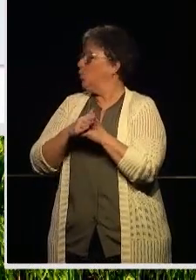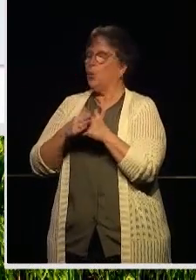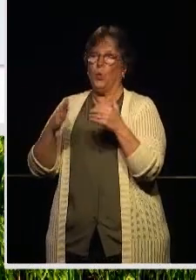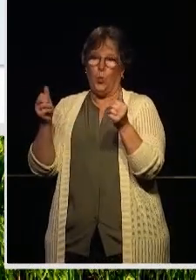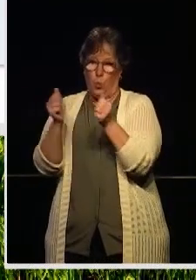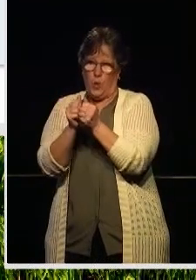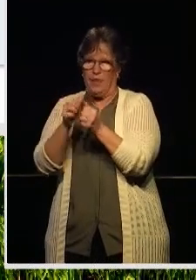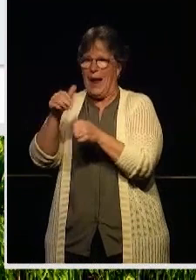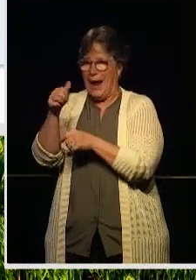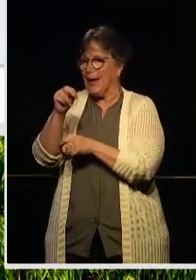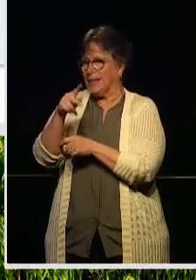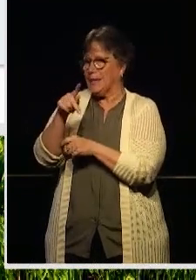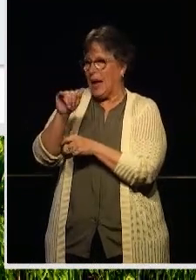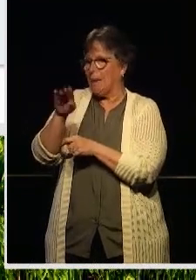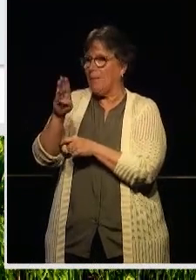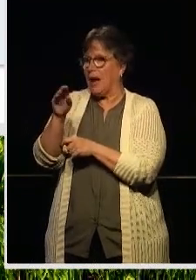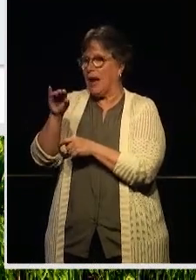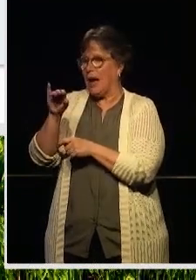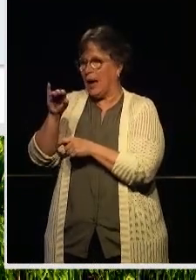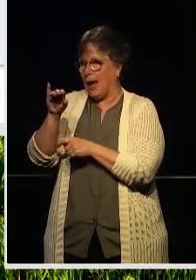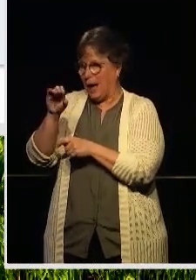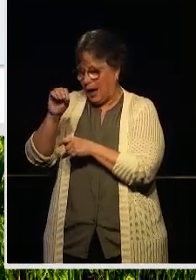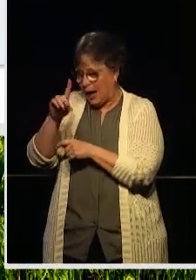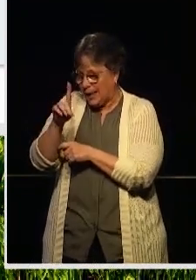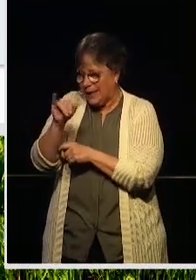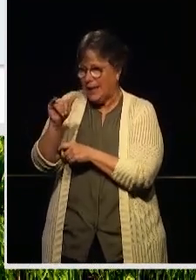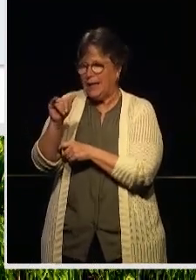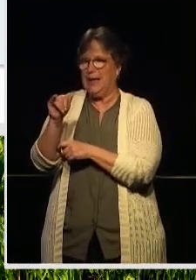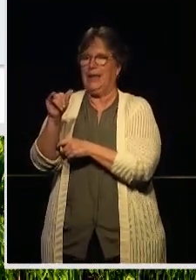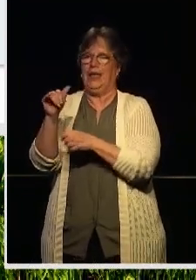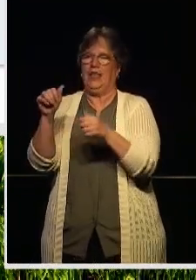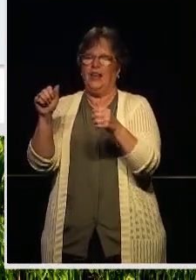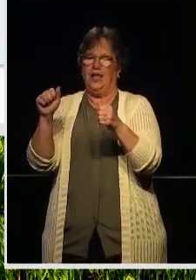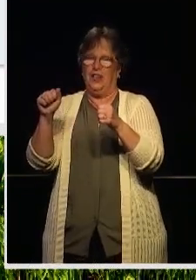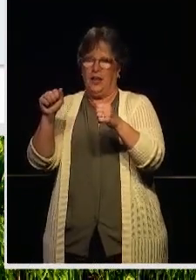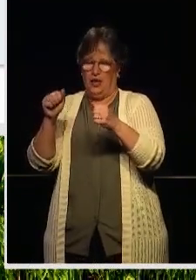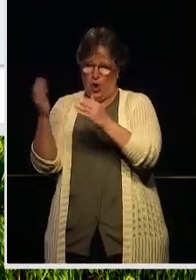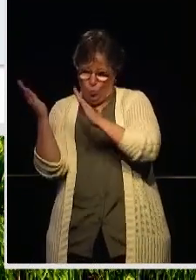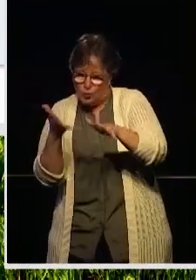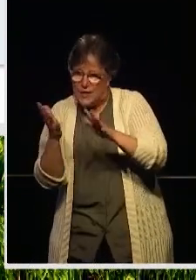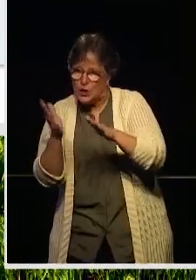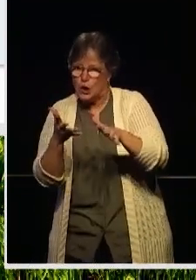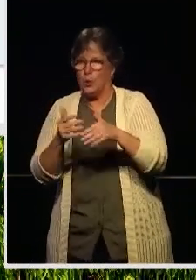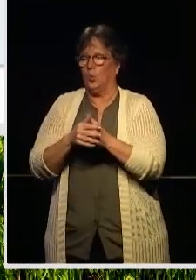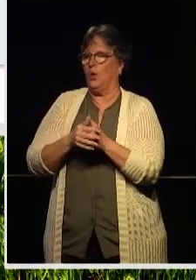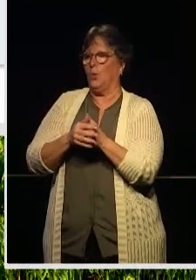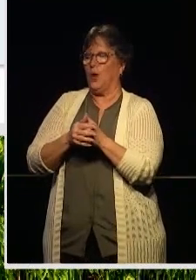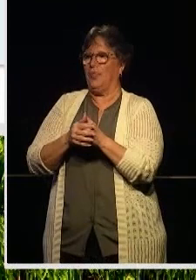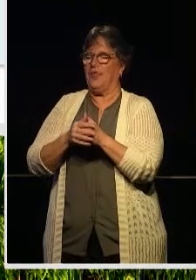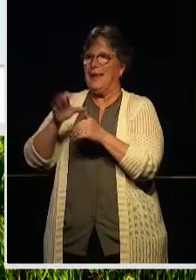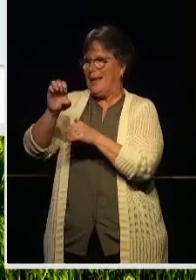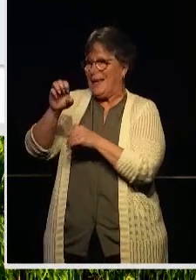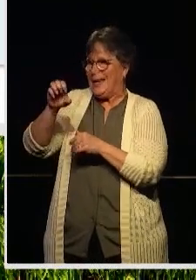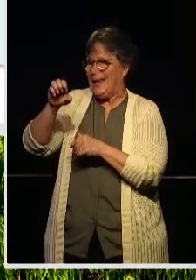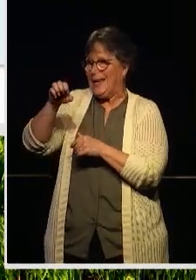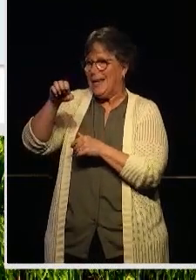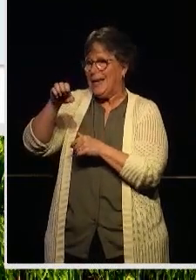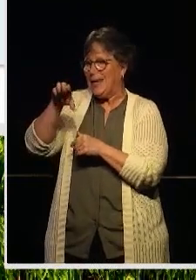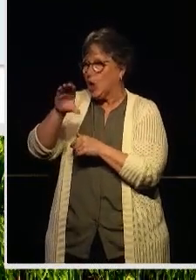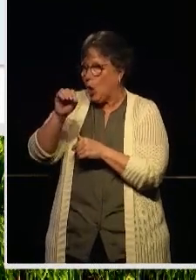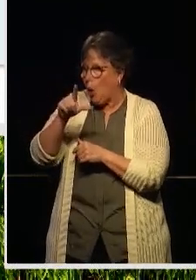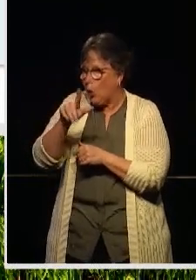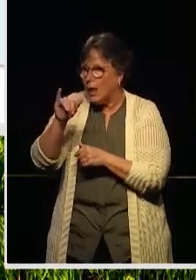residue, and not only dairy, but then also adding histamine for fish, E. coli for meat, aflatoxins and mycotoxins